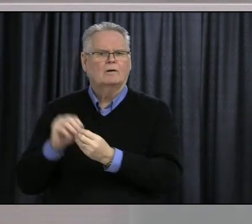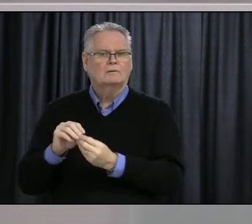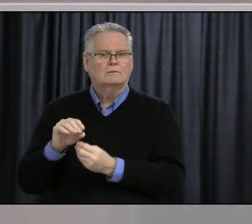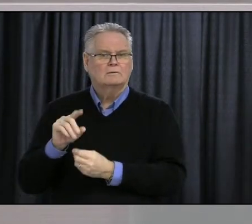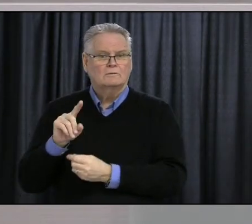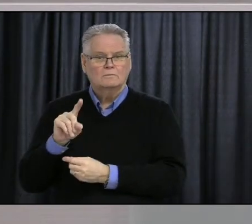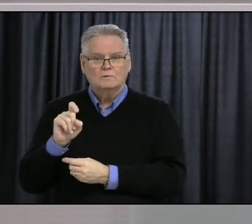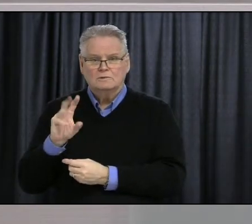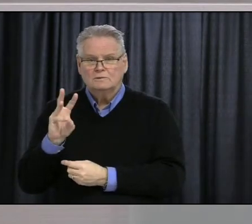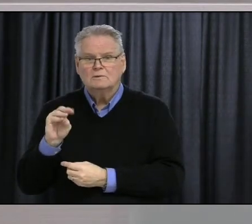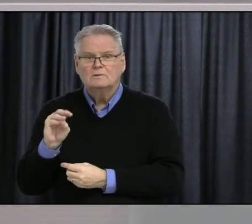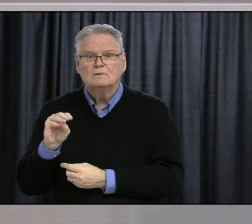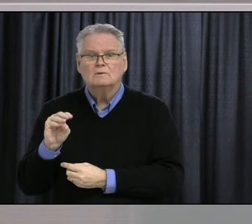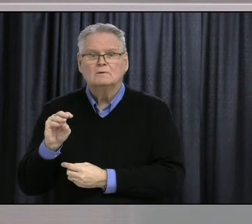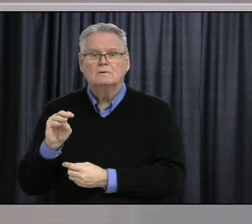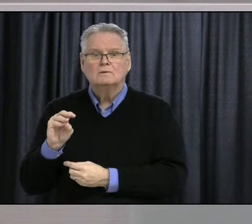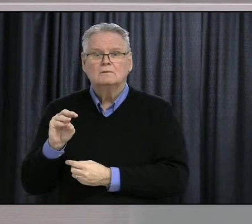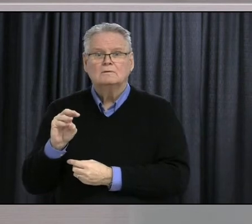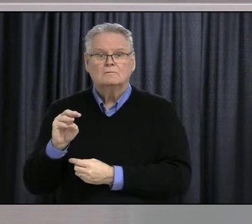moment.